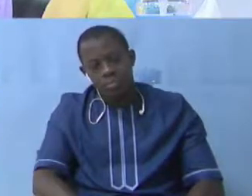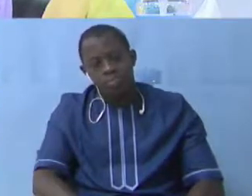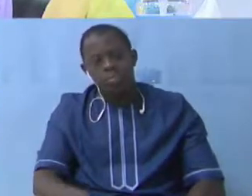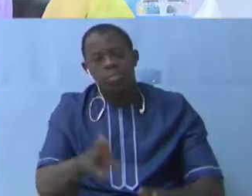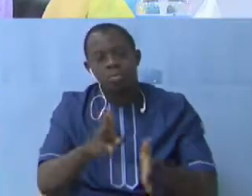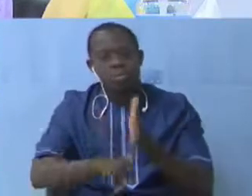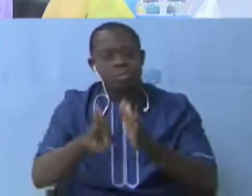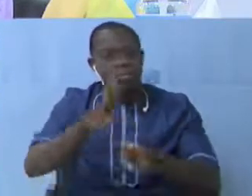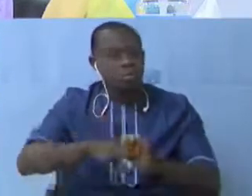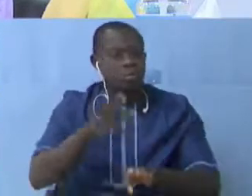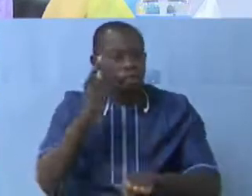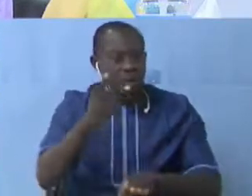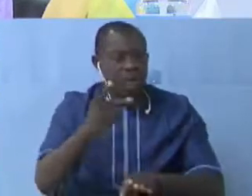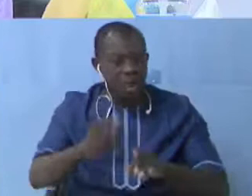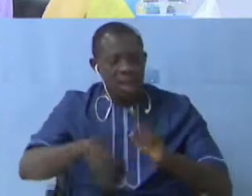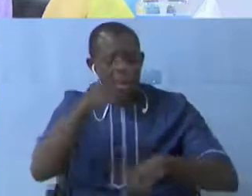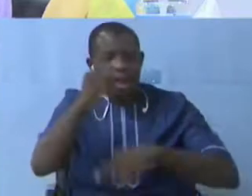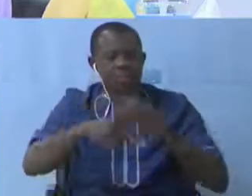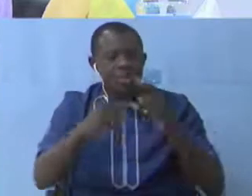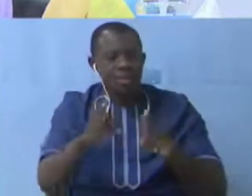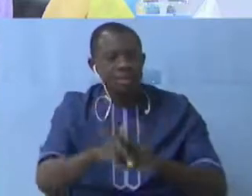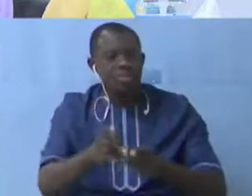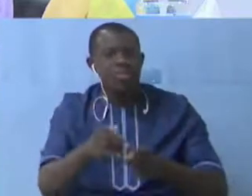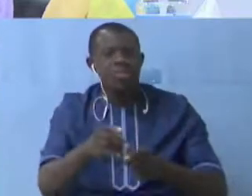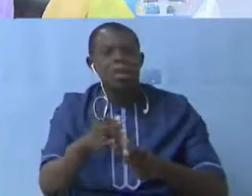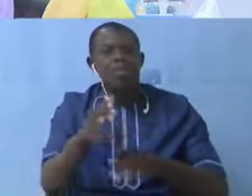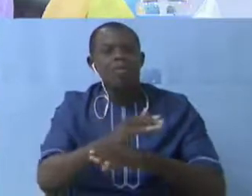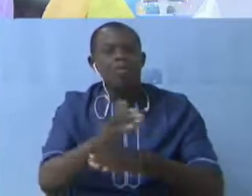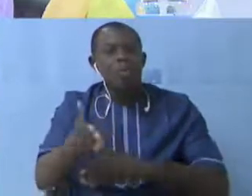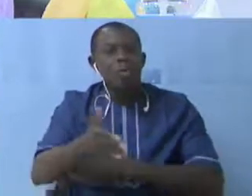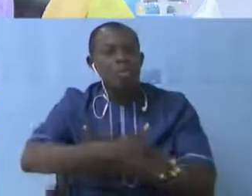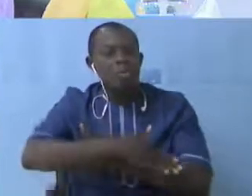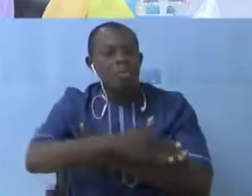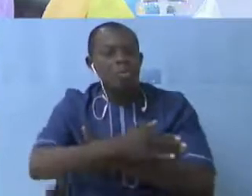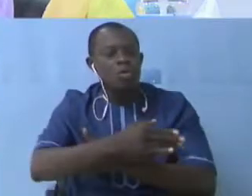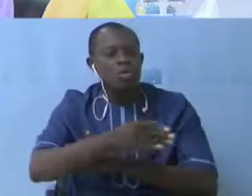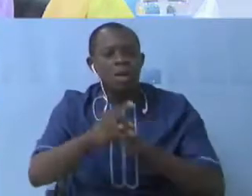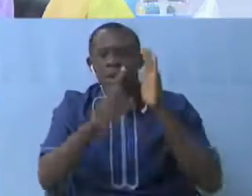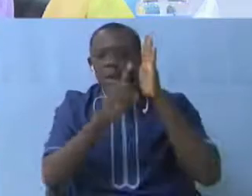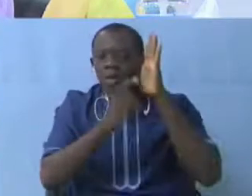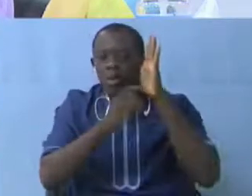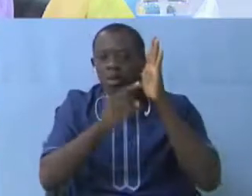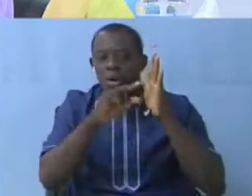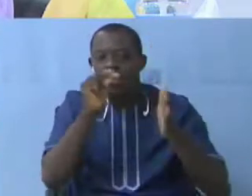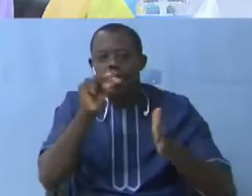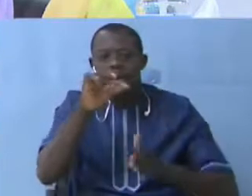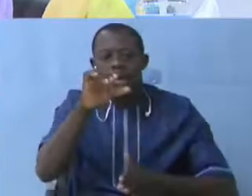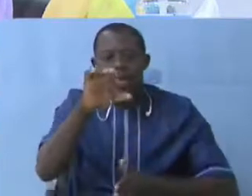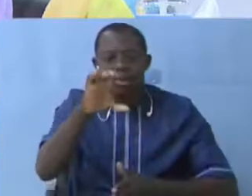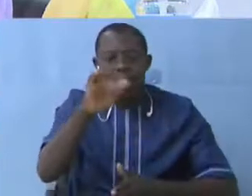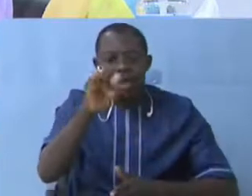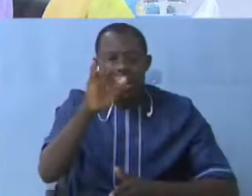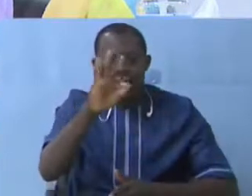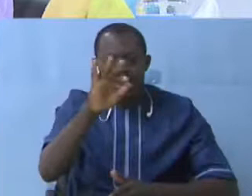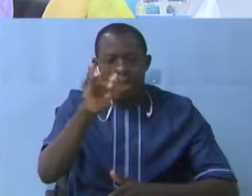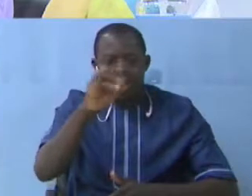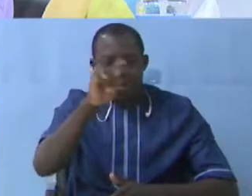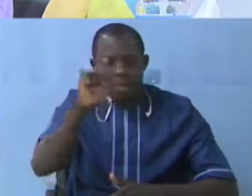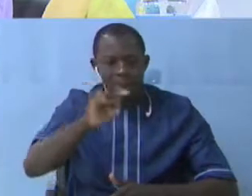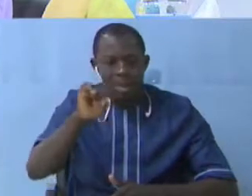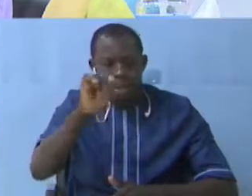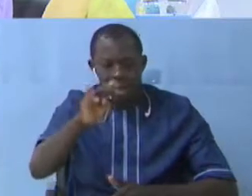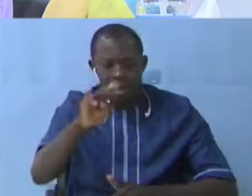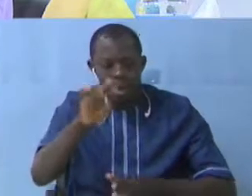they closed down arbitrarily Citizen FM. gannaaw bi nga xam ne tëj nañ nag Citizen FM ci anam goo xam ne dëppoowut ak